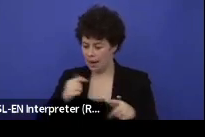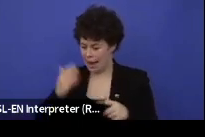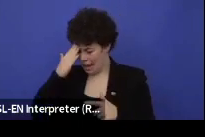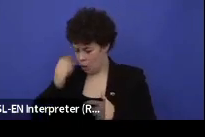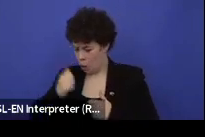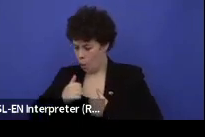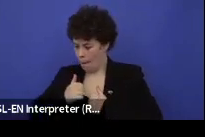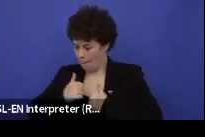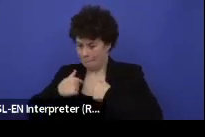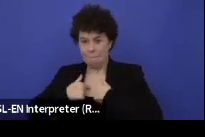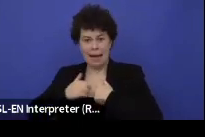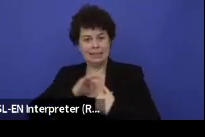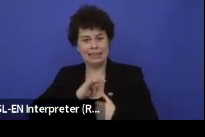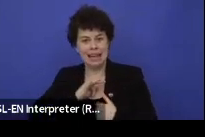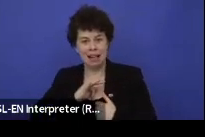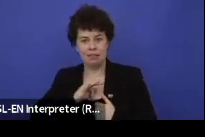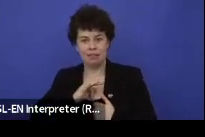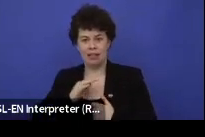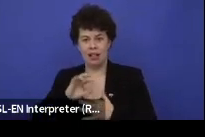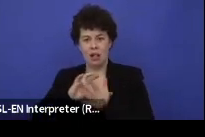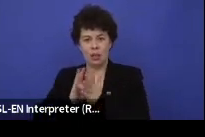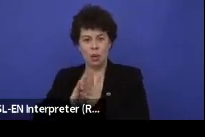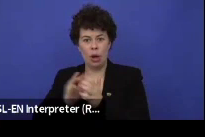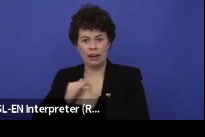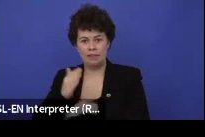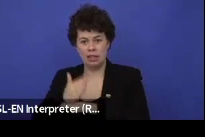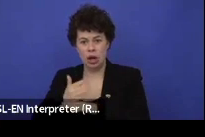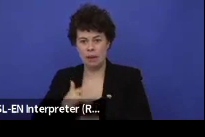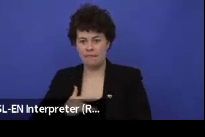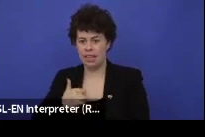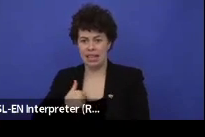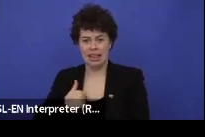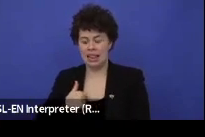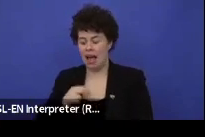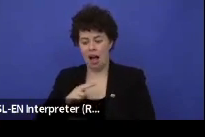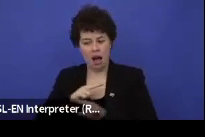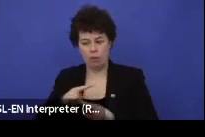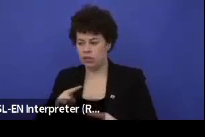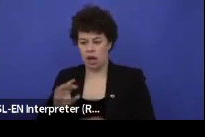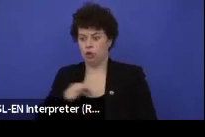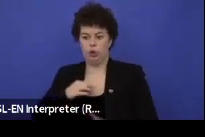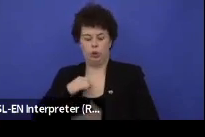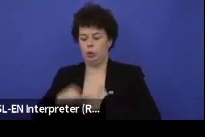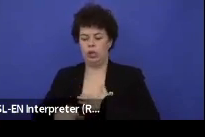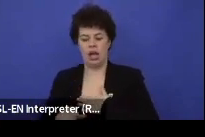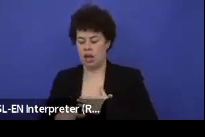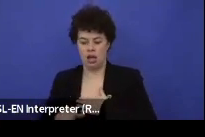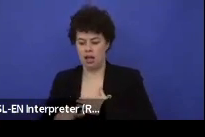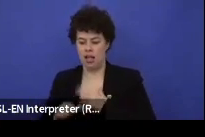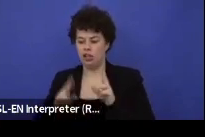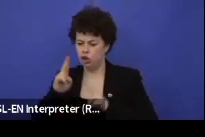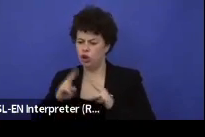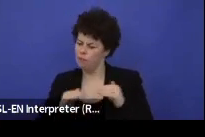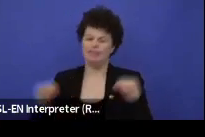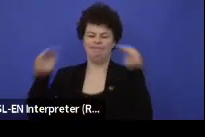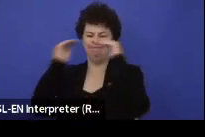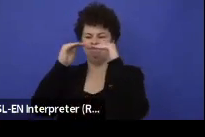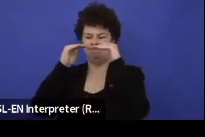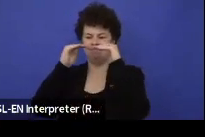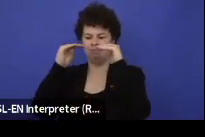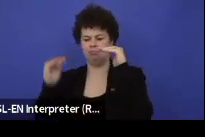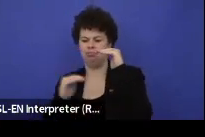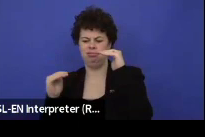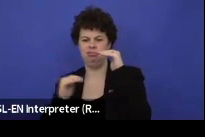and reflecting on the job, thinking, actually, I wasn't up to the mark today, not to what I should have been doing.